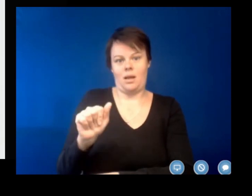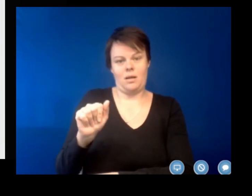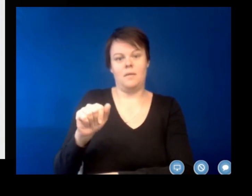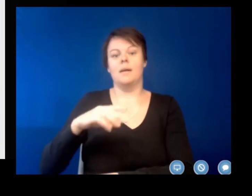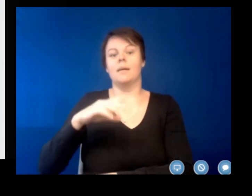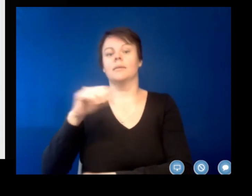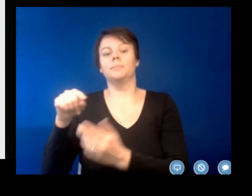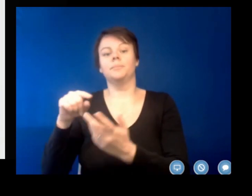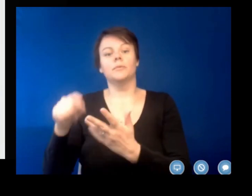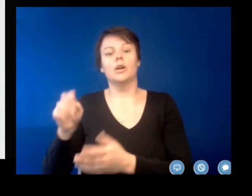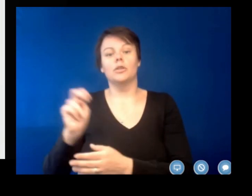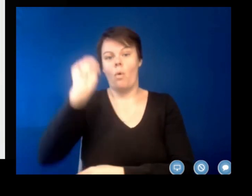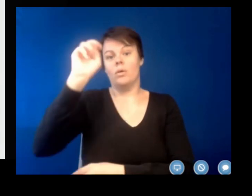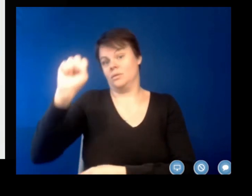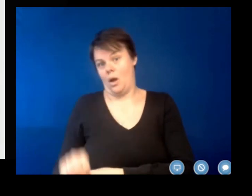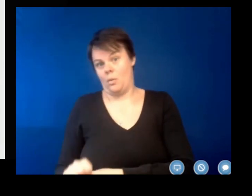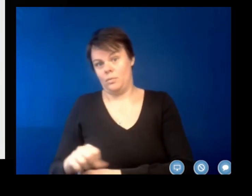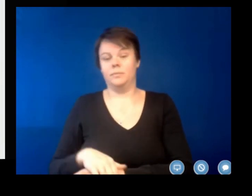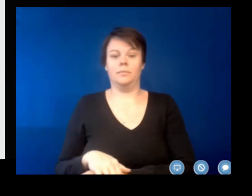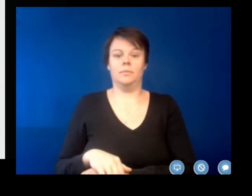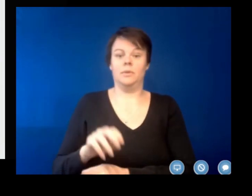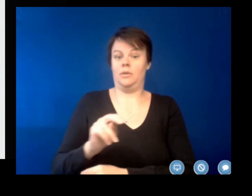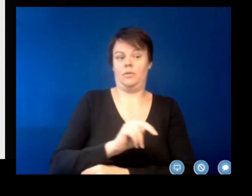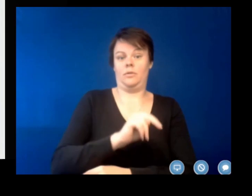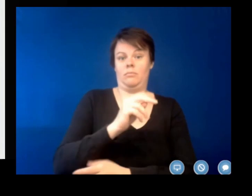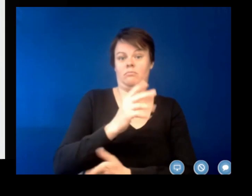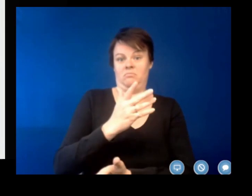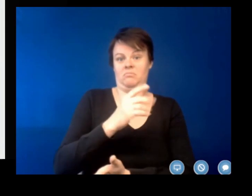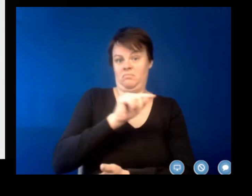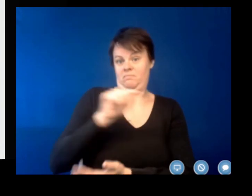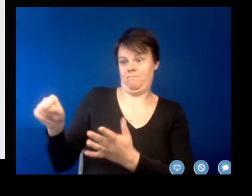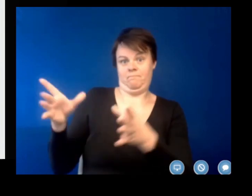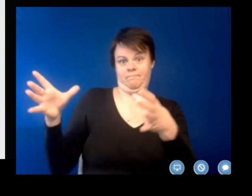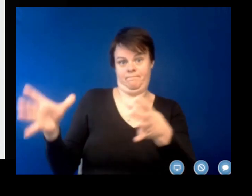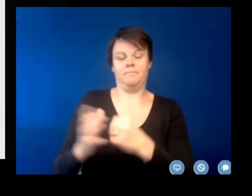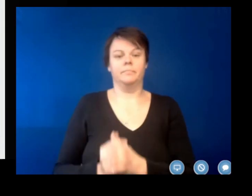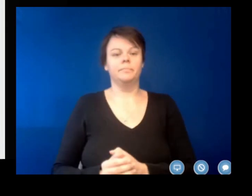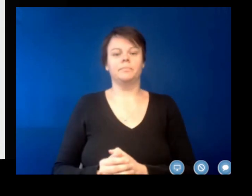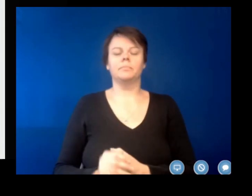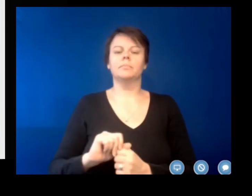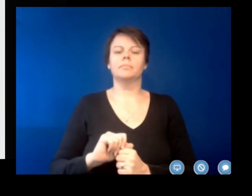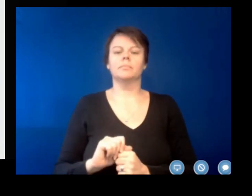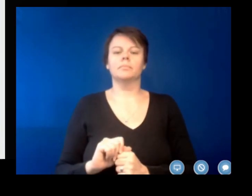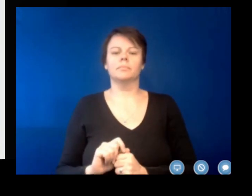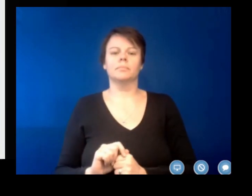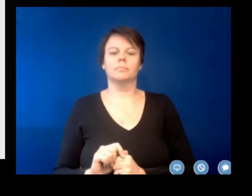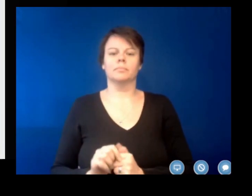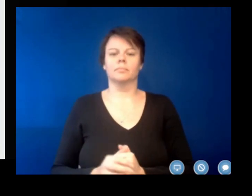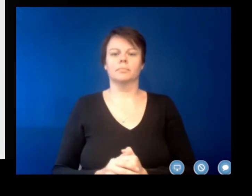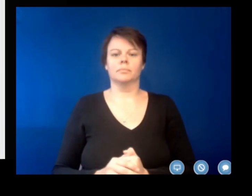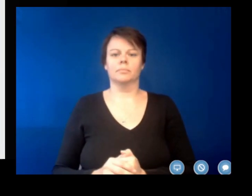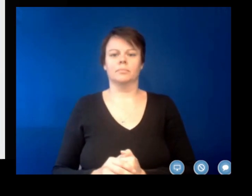challenges. And we visited these groups until a half and 2 years after the visit. So we looked